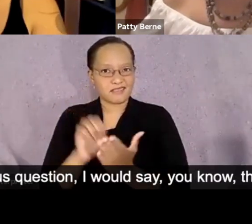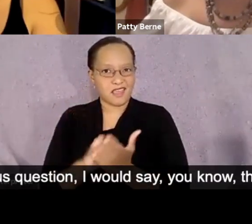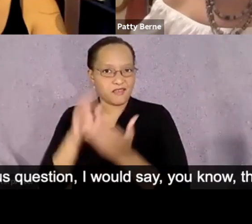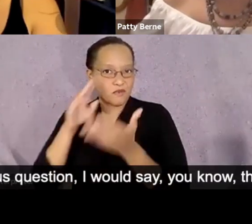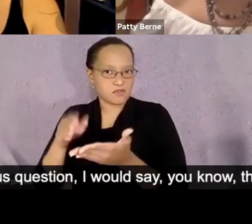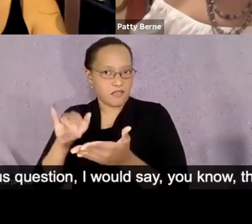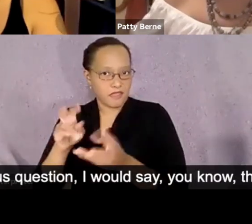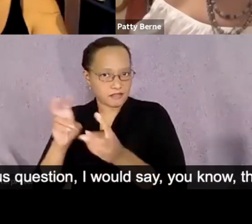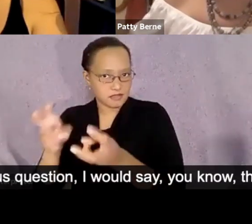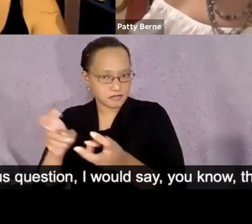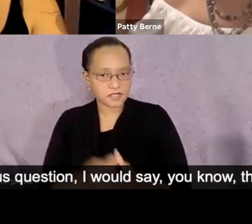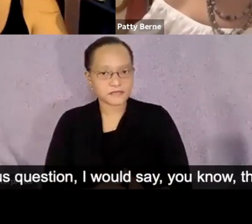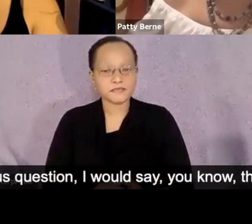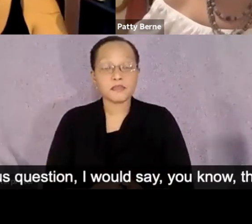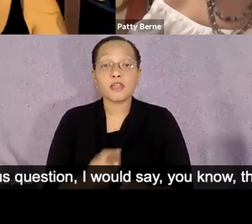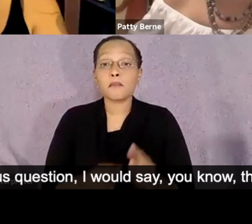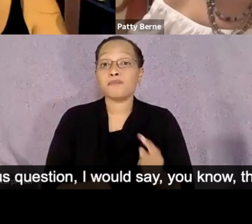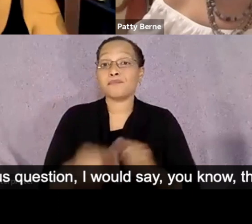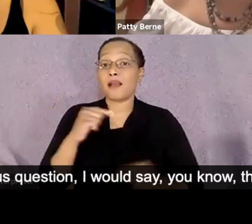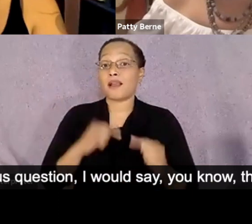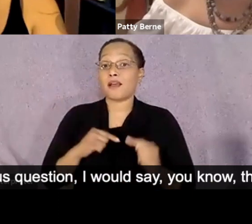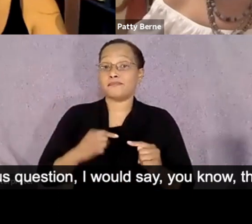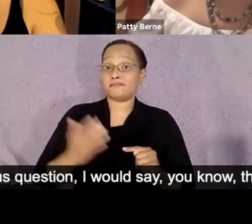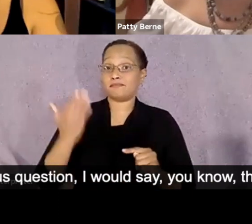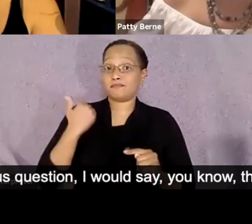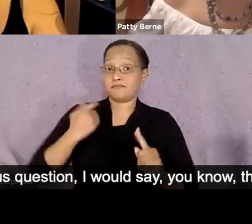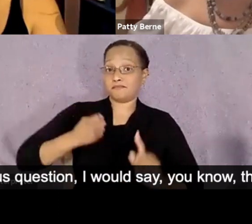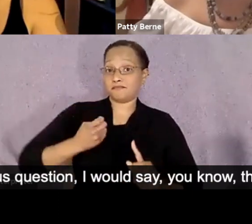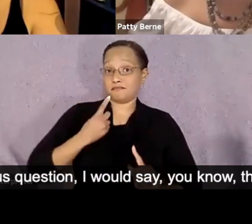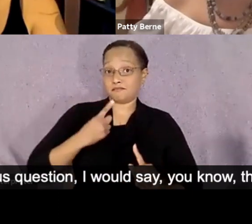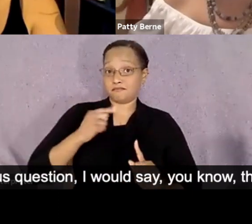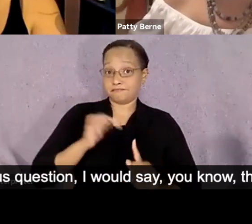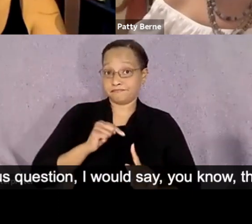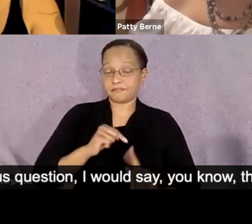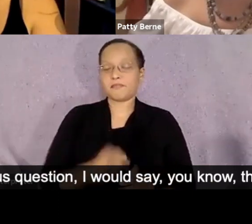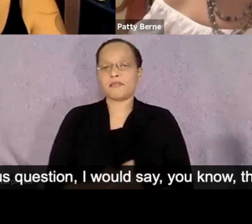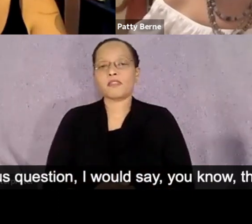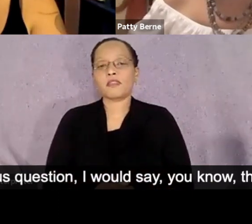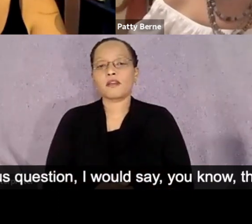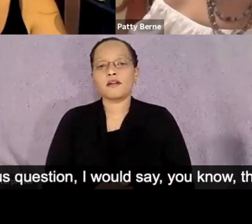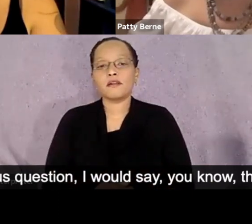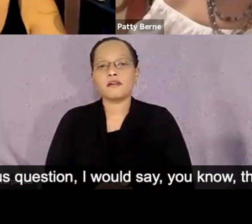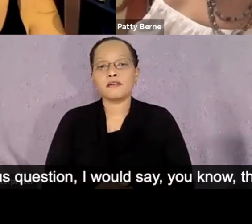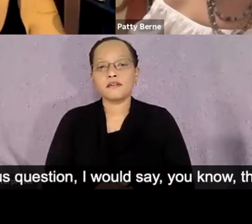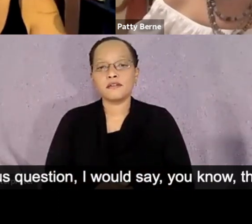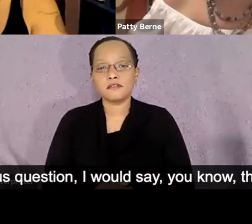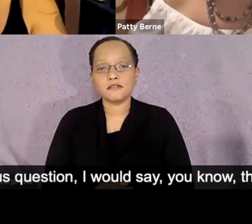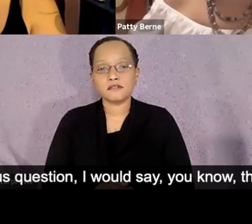about the previous question, I would say, this is also, as Leah said,